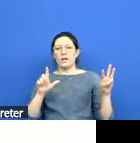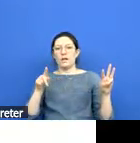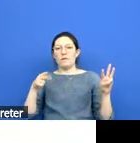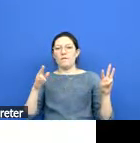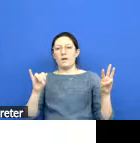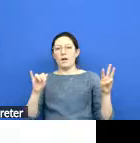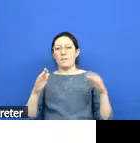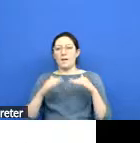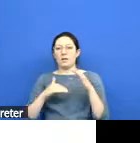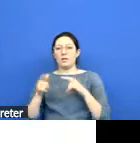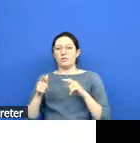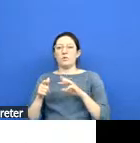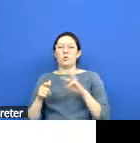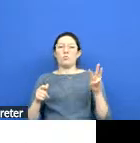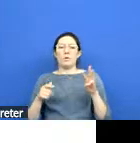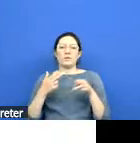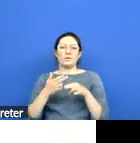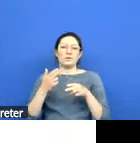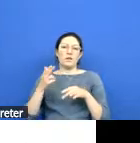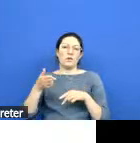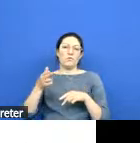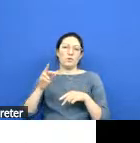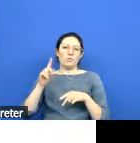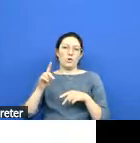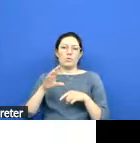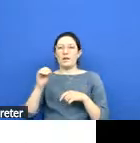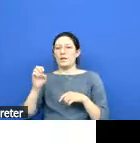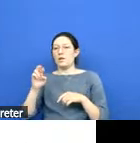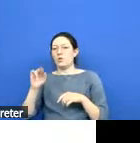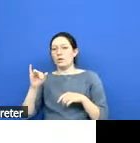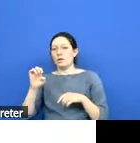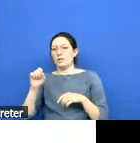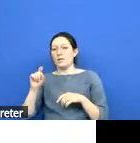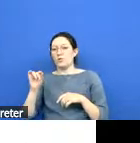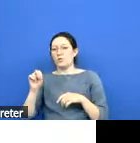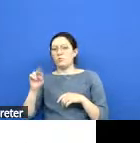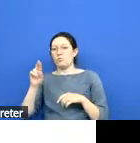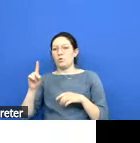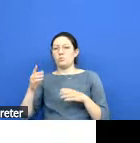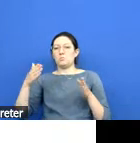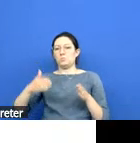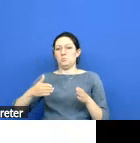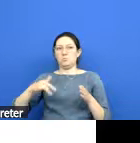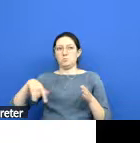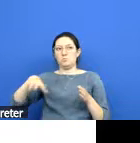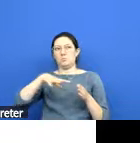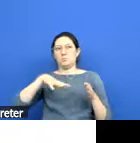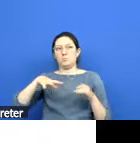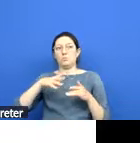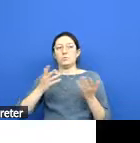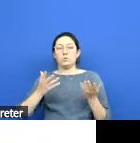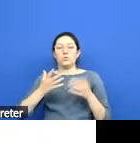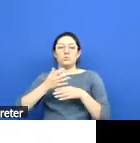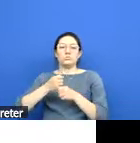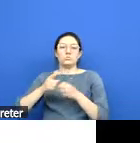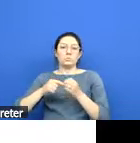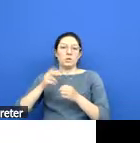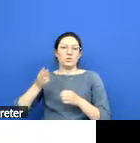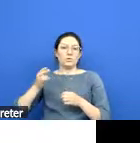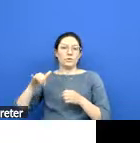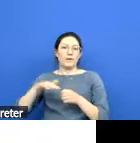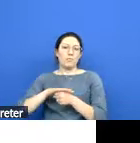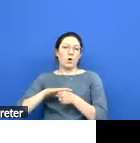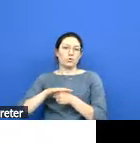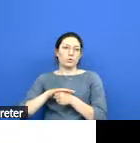near the corner of West Henrietta Road and Erie Station. I guess before getting into this, just a little history on this parcel.